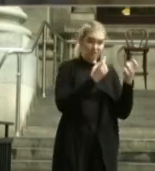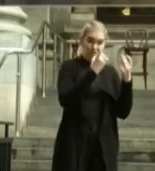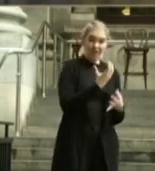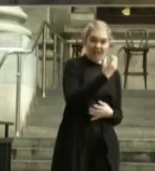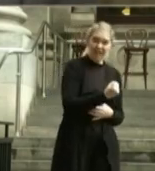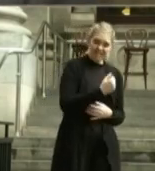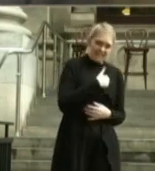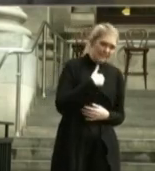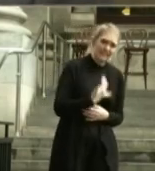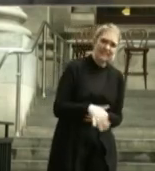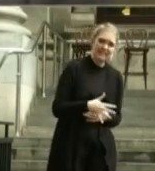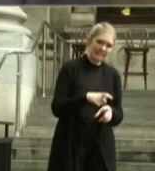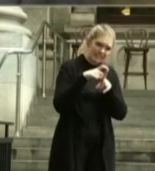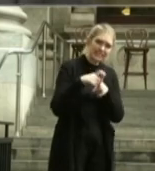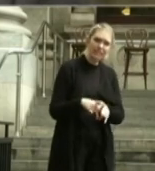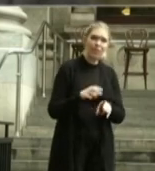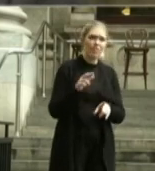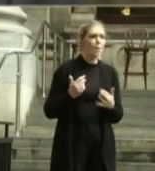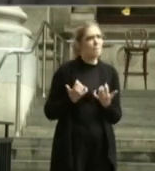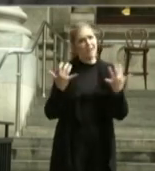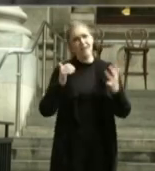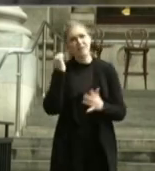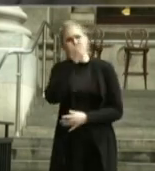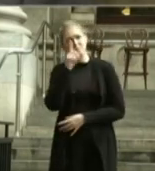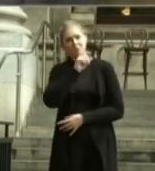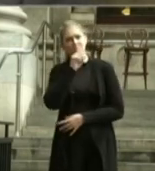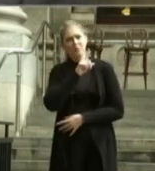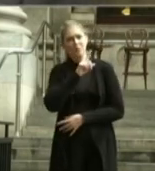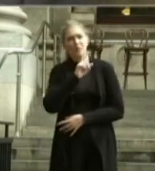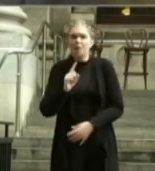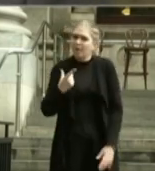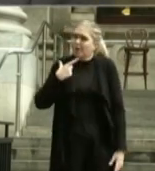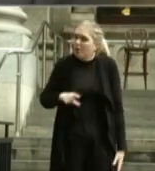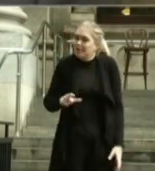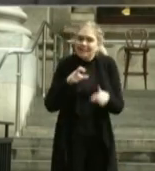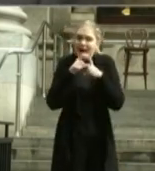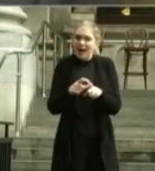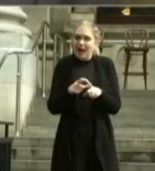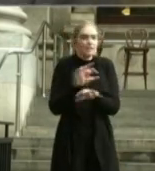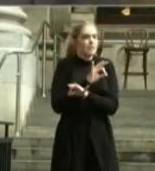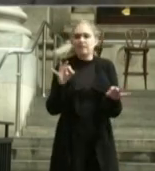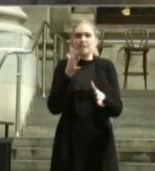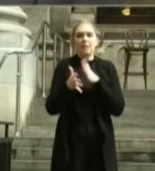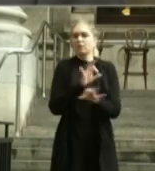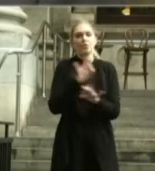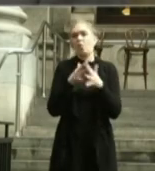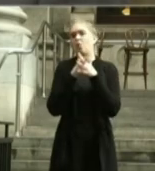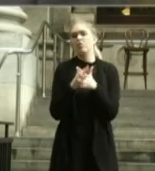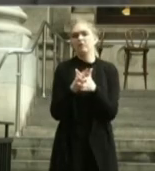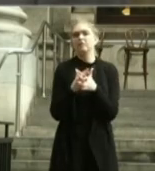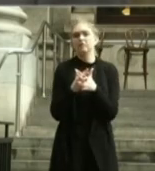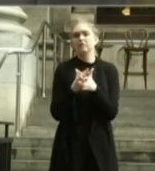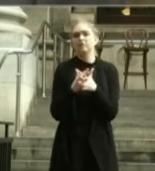will continue to be painful and difficult for many Aboriginal people. But because something's hard doesn't mean it's not worth